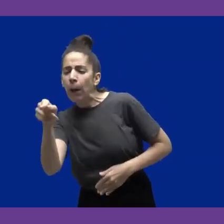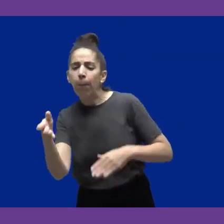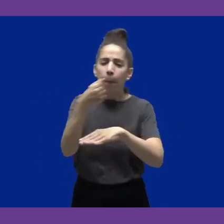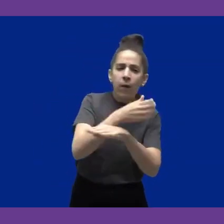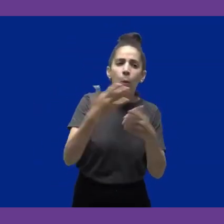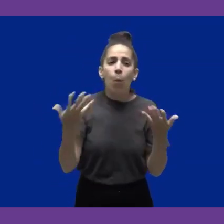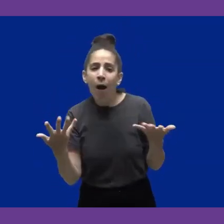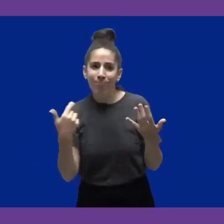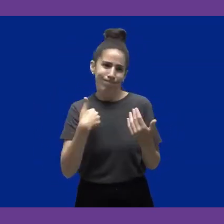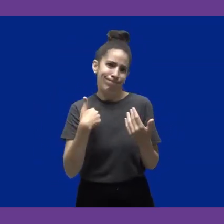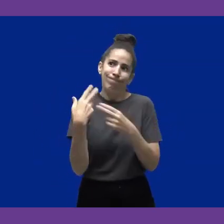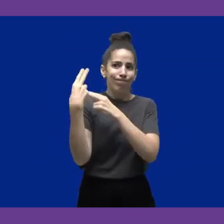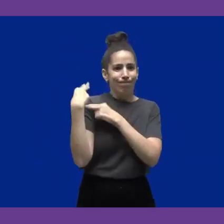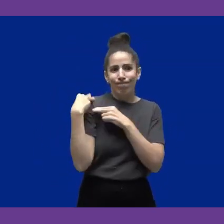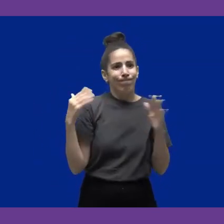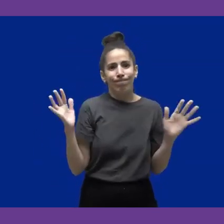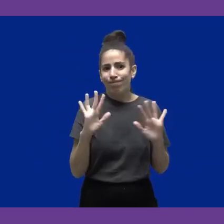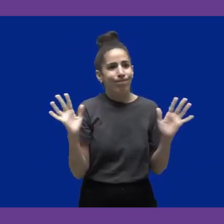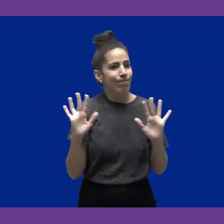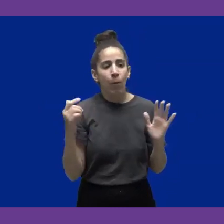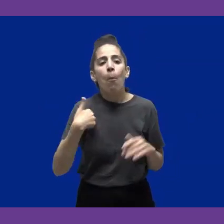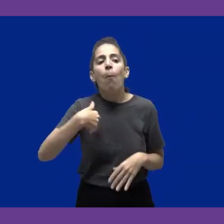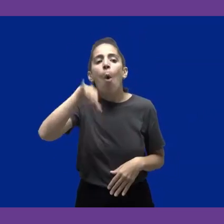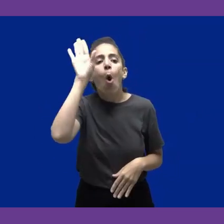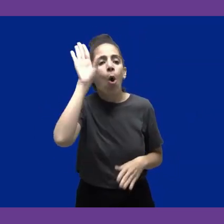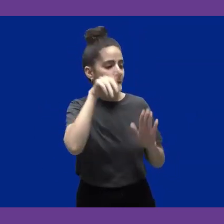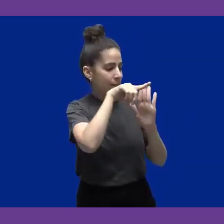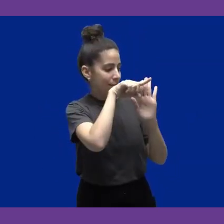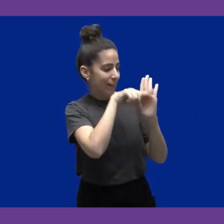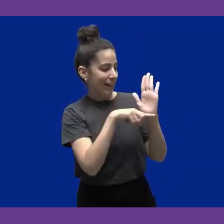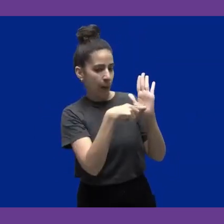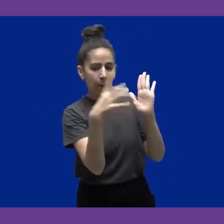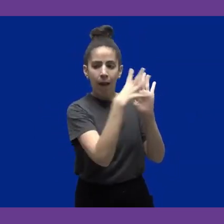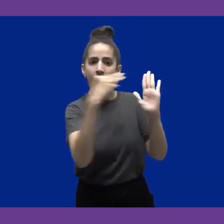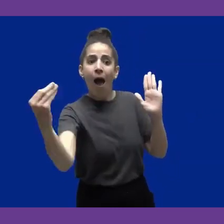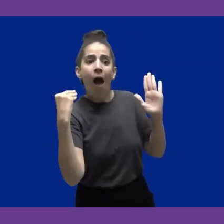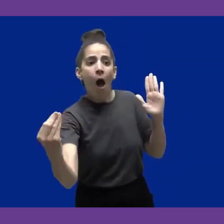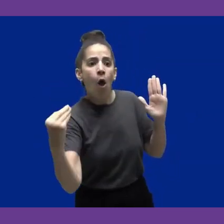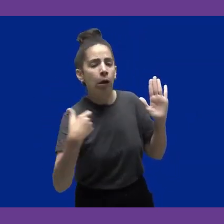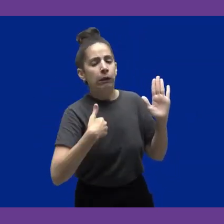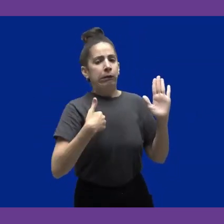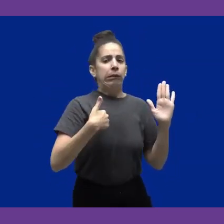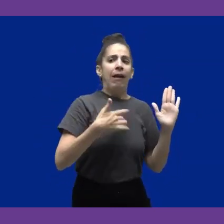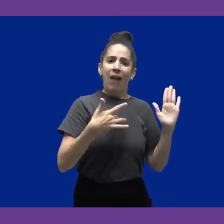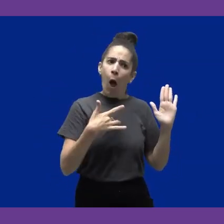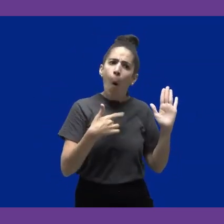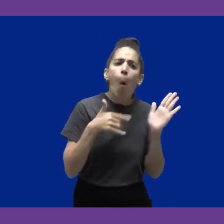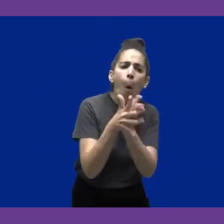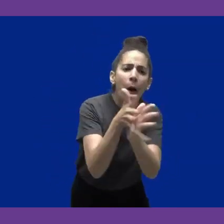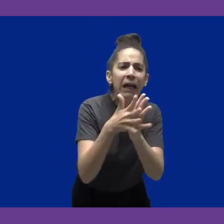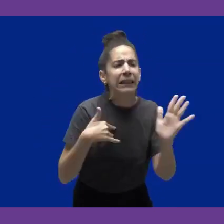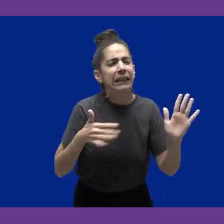don't feel comfortable because it's very broad and in the end, the only organization, the only entity that can